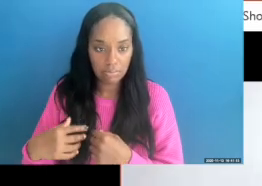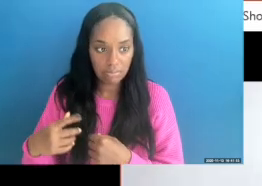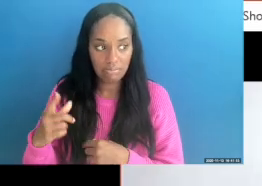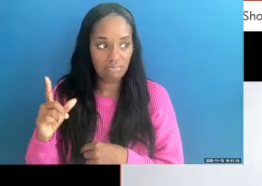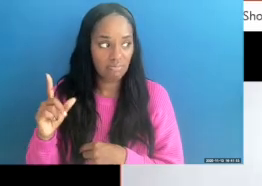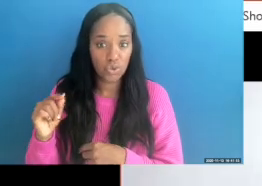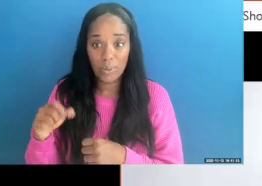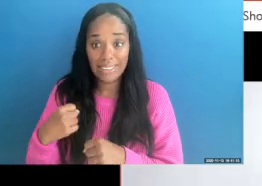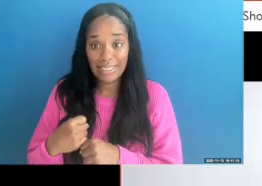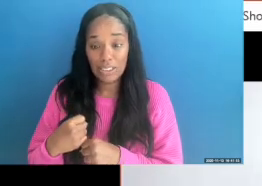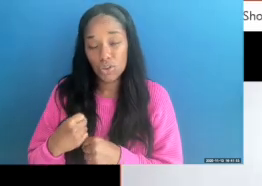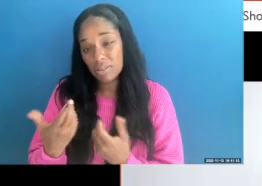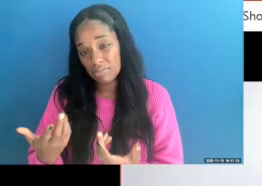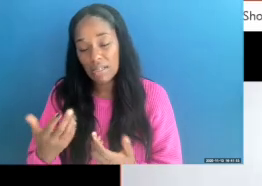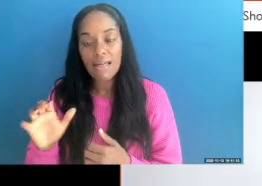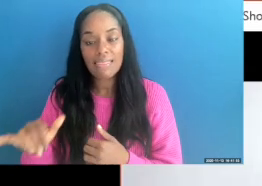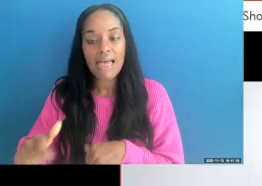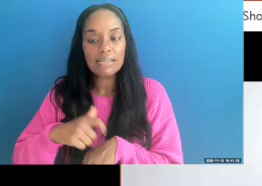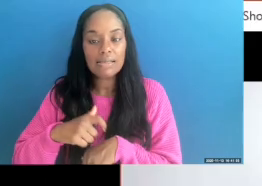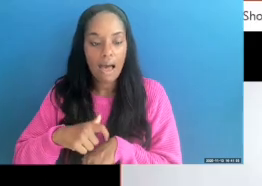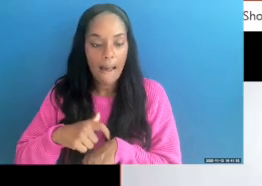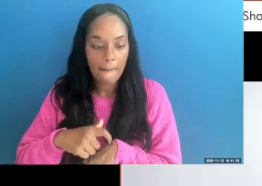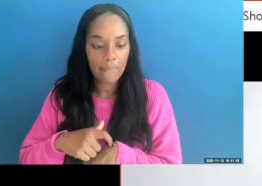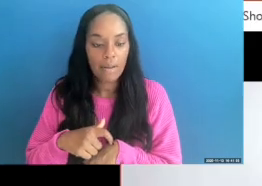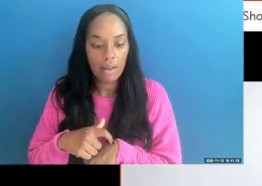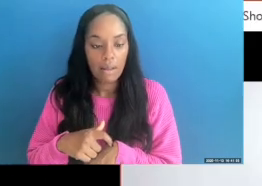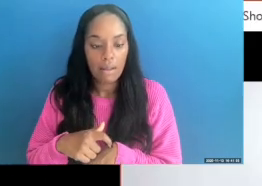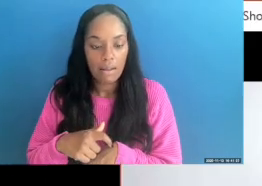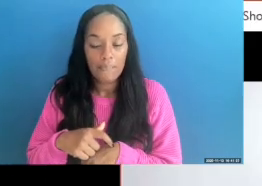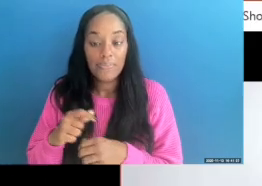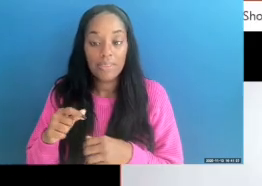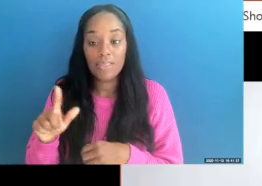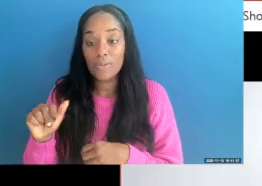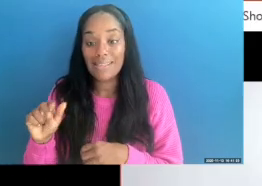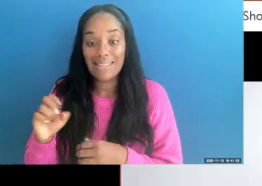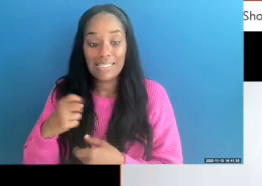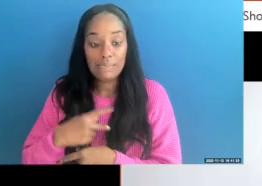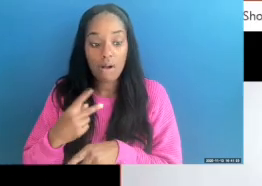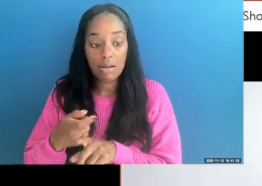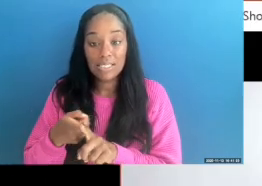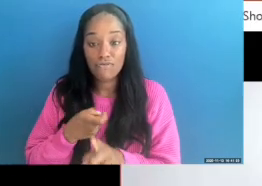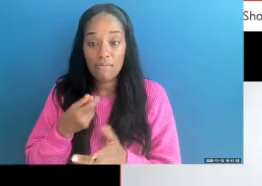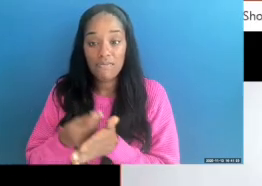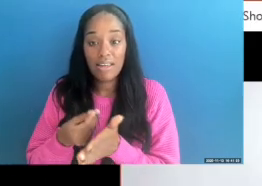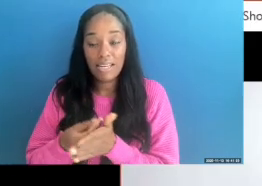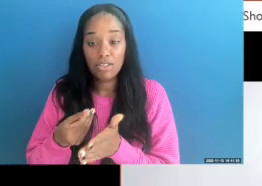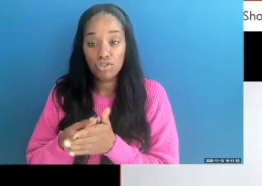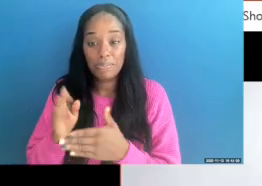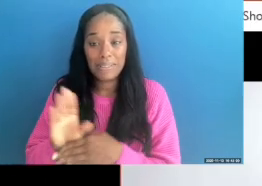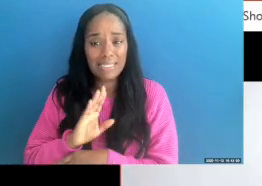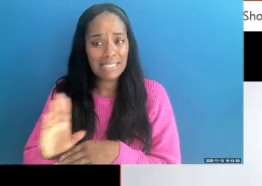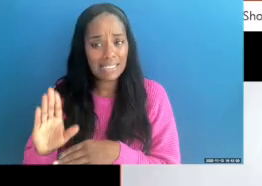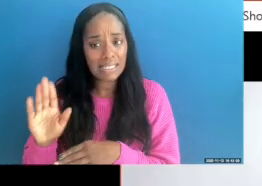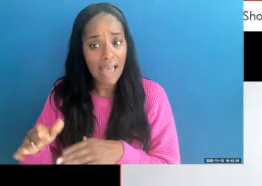been around for a couple of decades, and in that time, the lease products from financial institutions